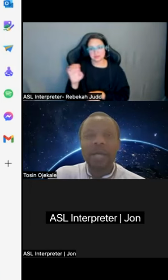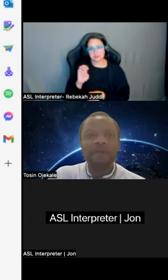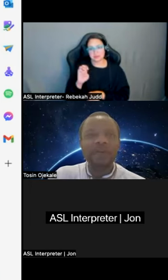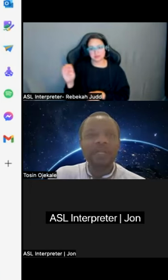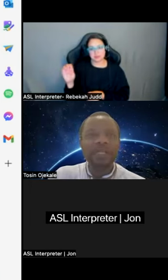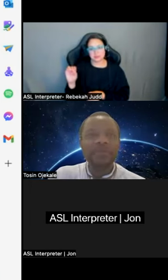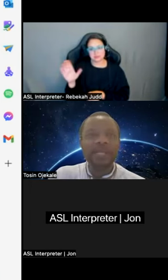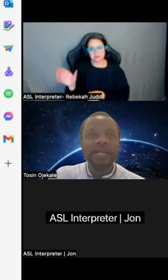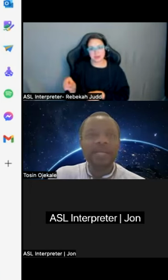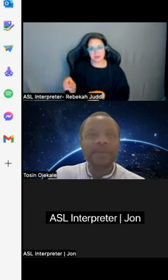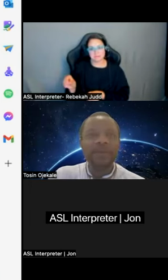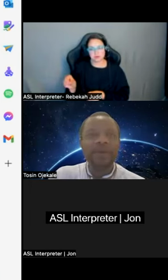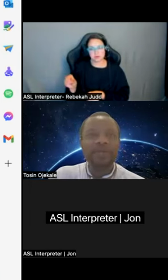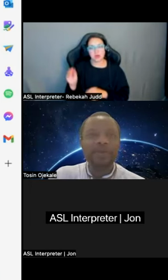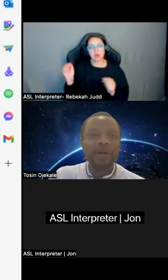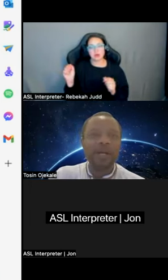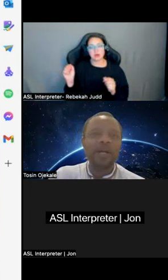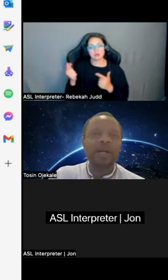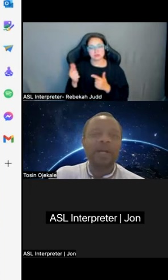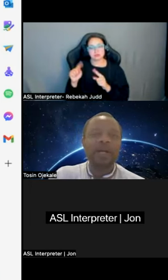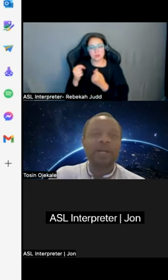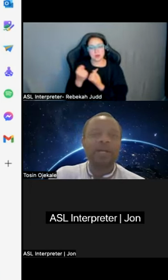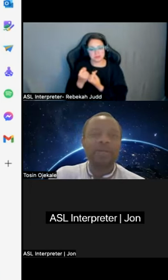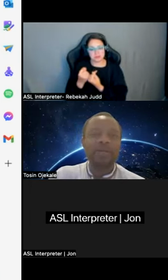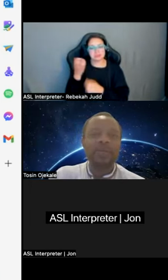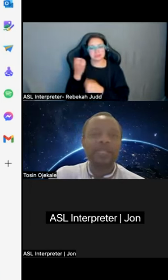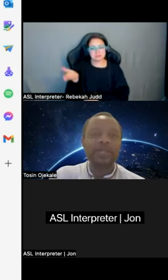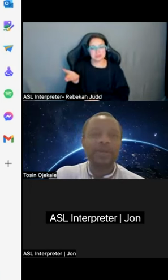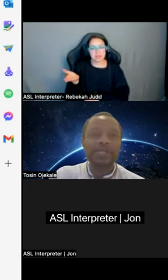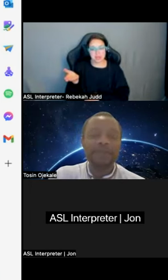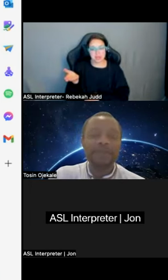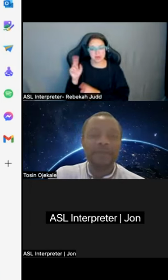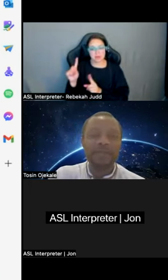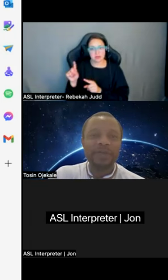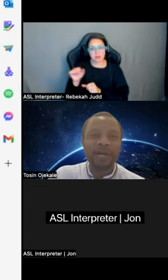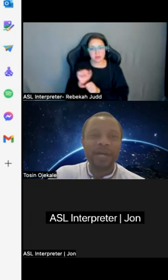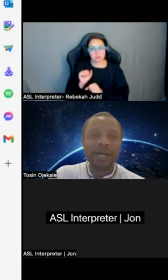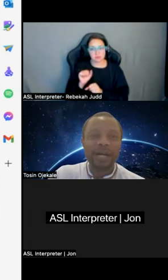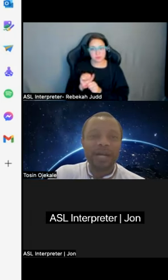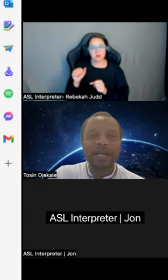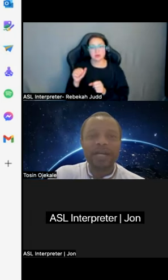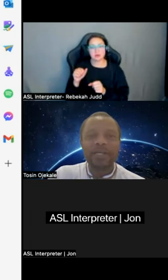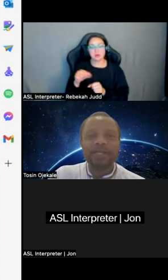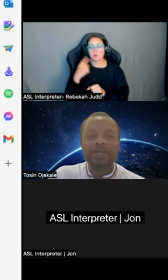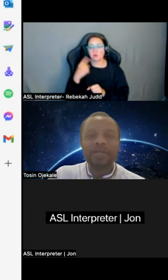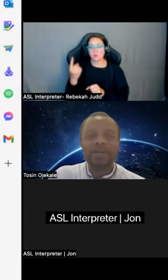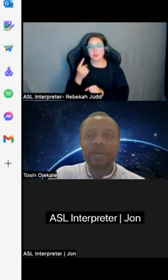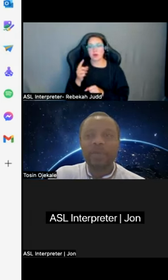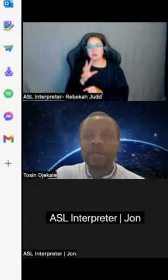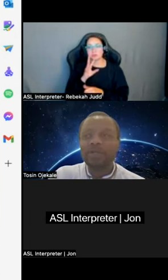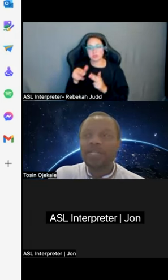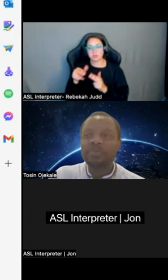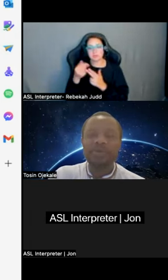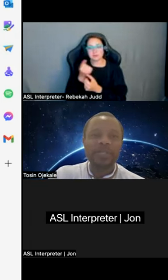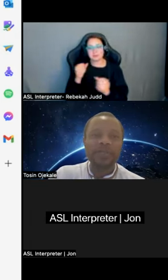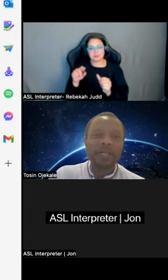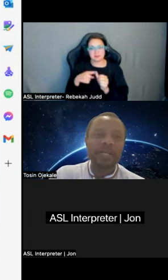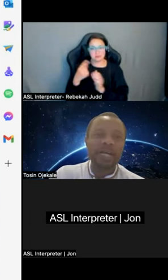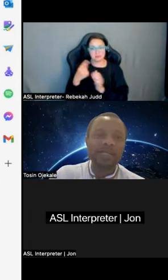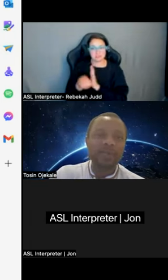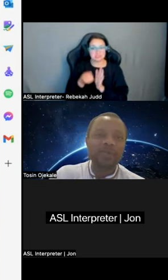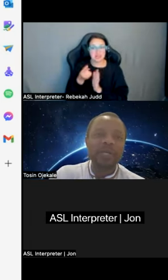So every Tuesday that we come to work, so we discuss safety first for an hour. So you talk about your experience